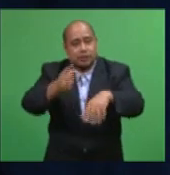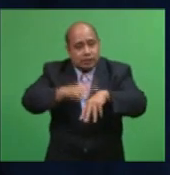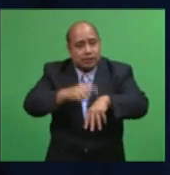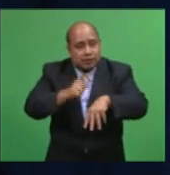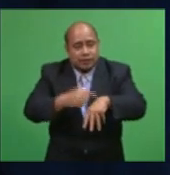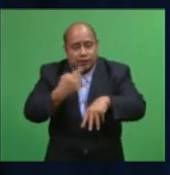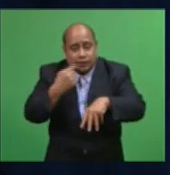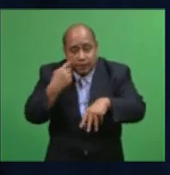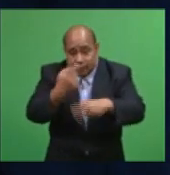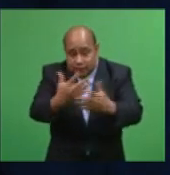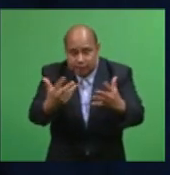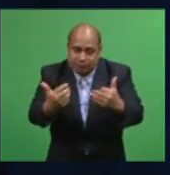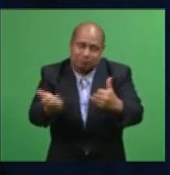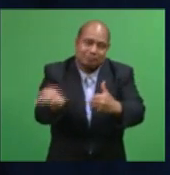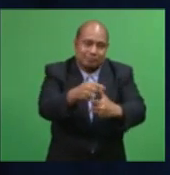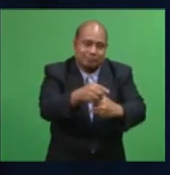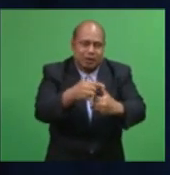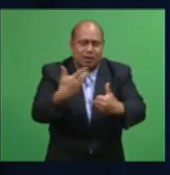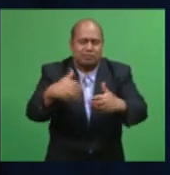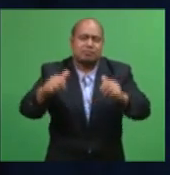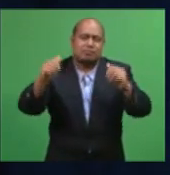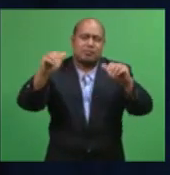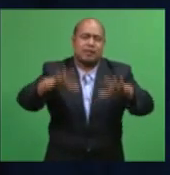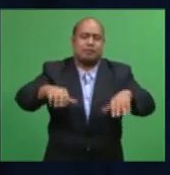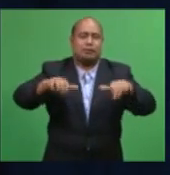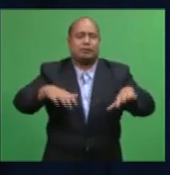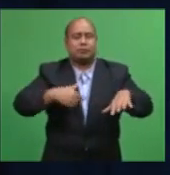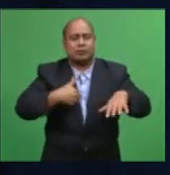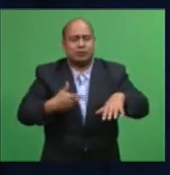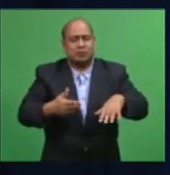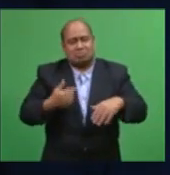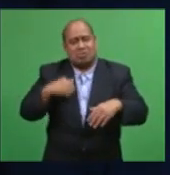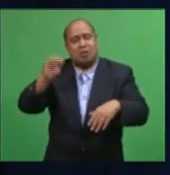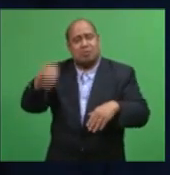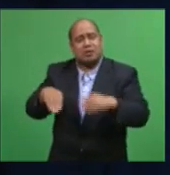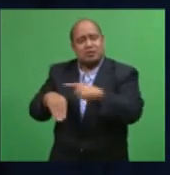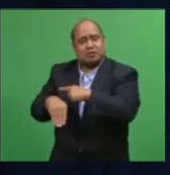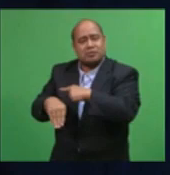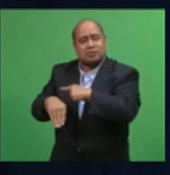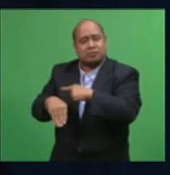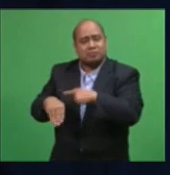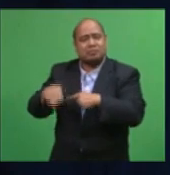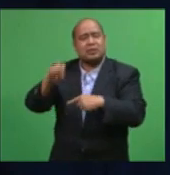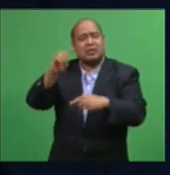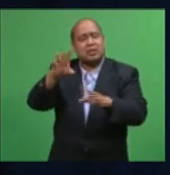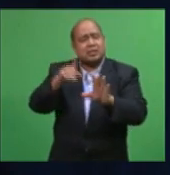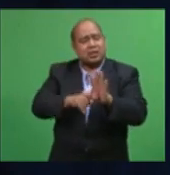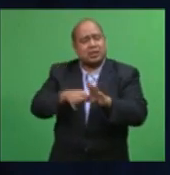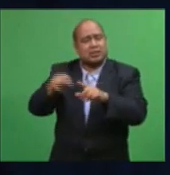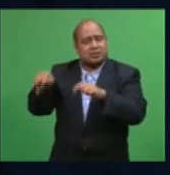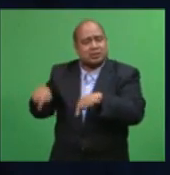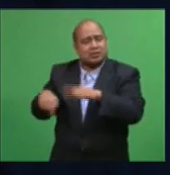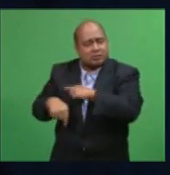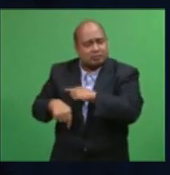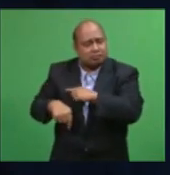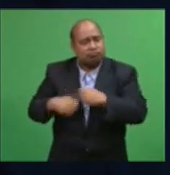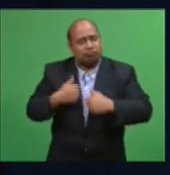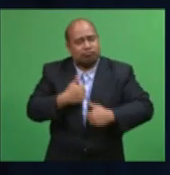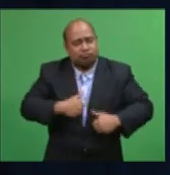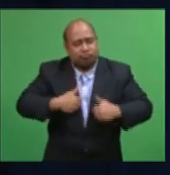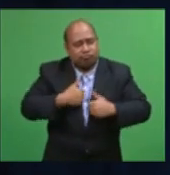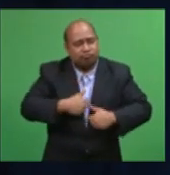For someone like me that has been at home for almost a year, that was an enjoyable moment for me. You